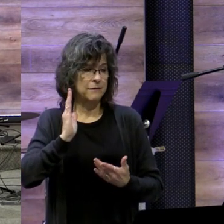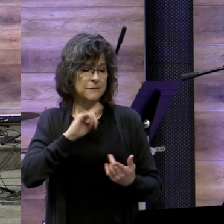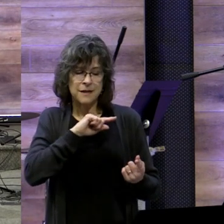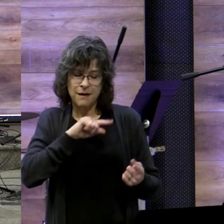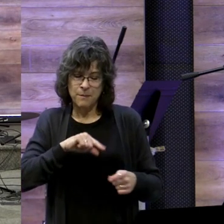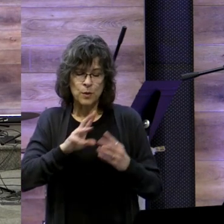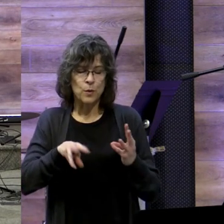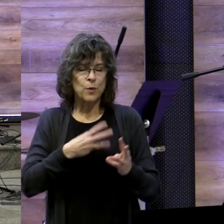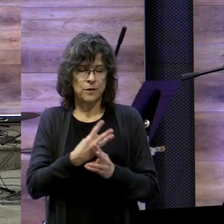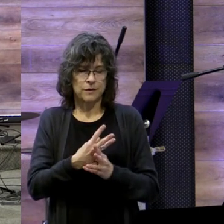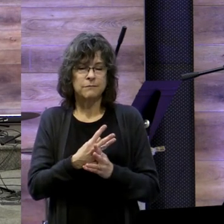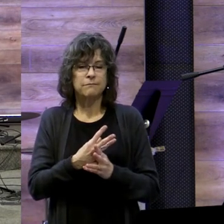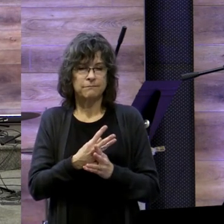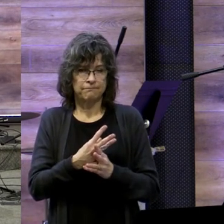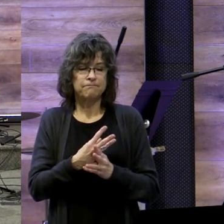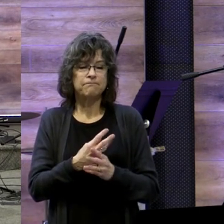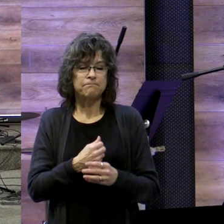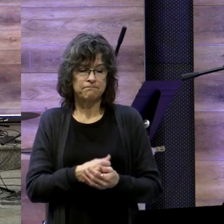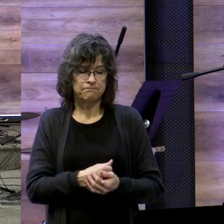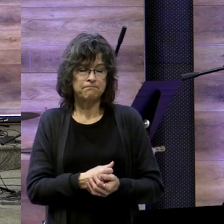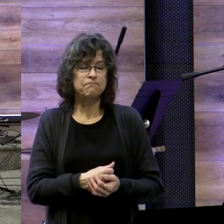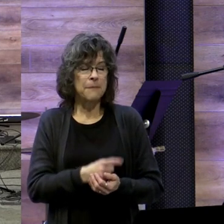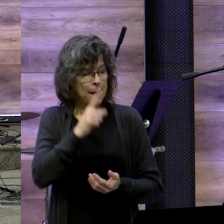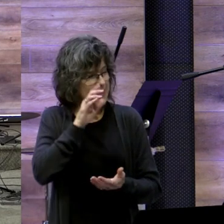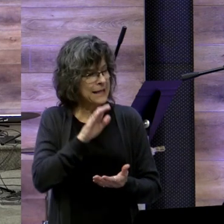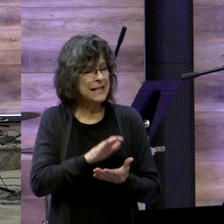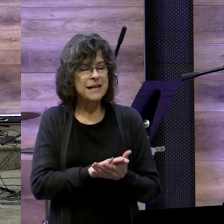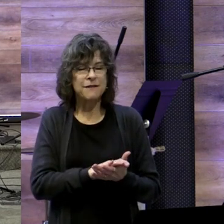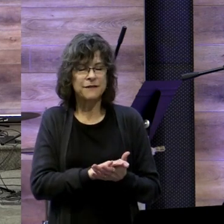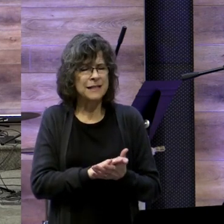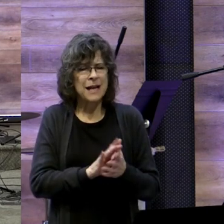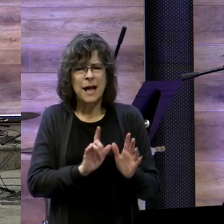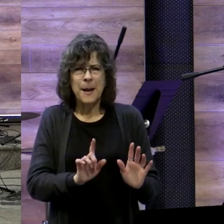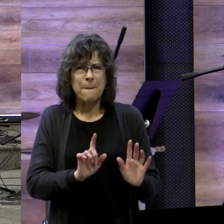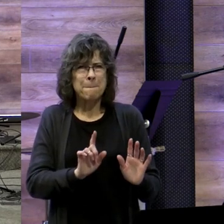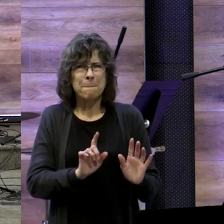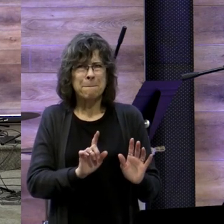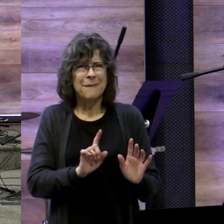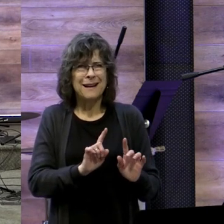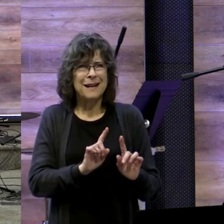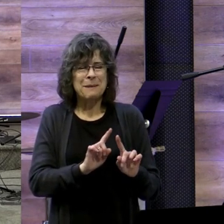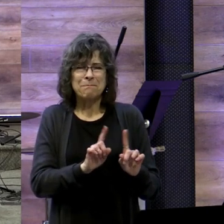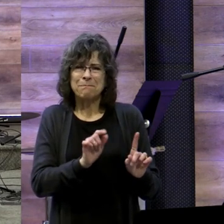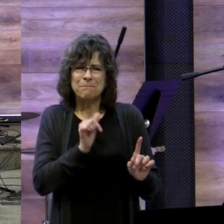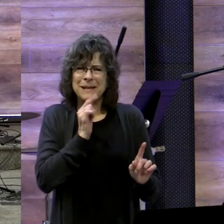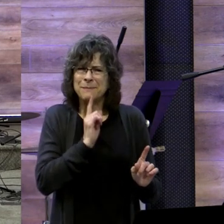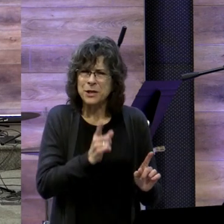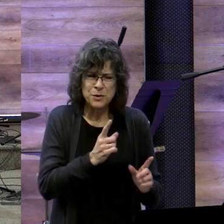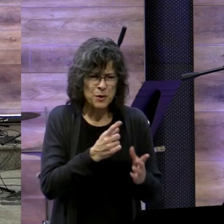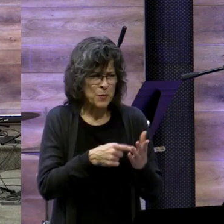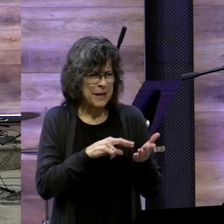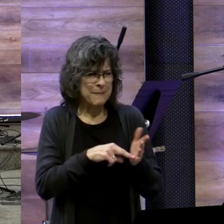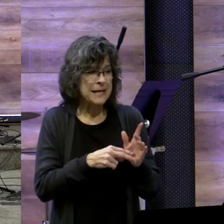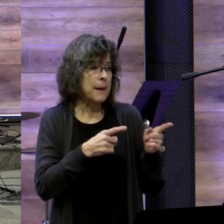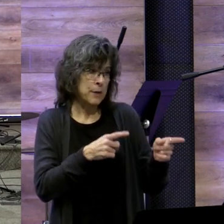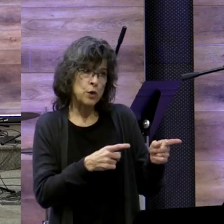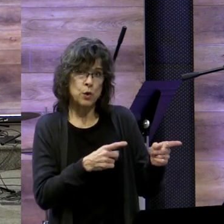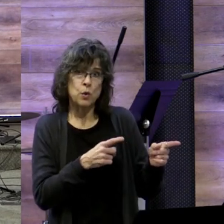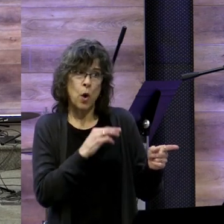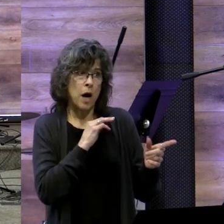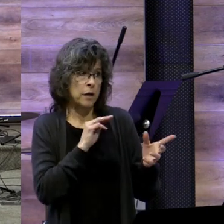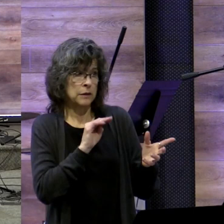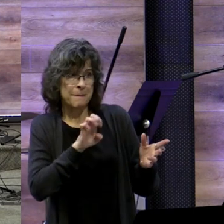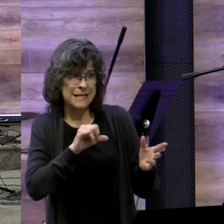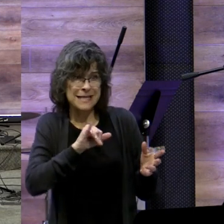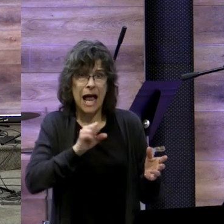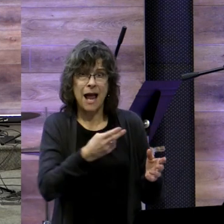world. Martha says, I believe, Lord, but I'm not even sure what that means. I know that you're the Christ. You're the Messiah. I know that